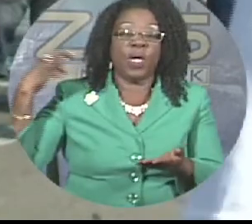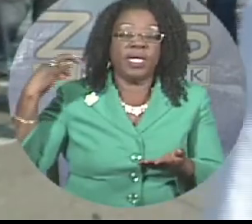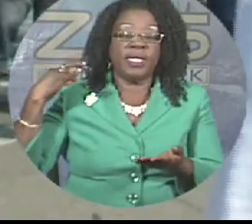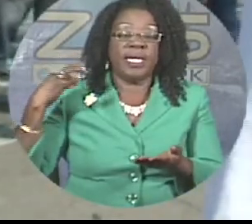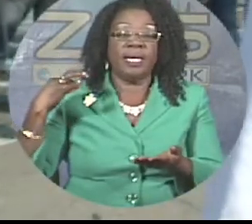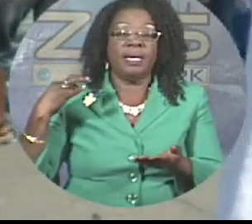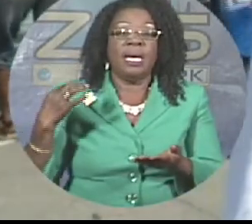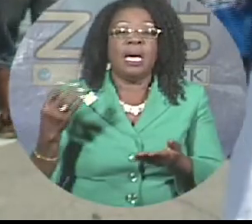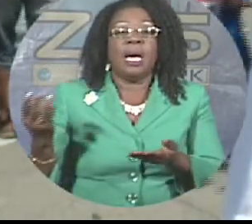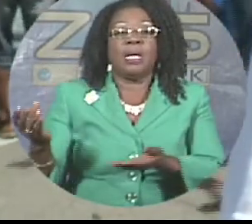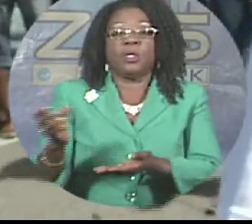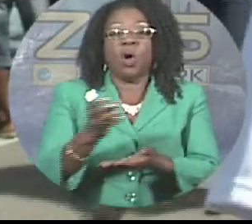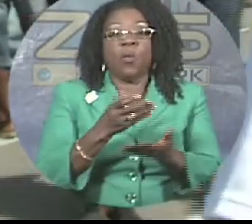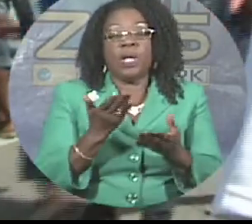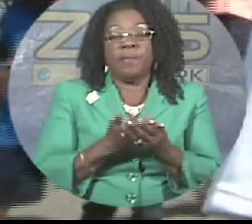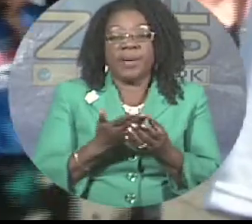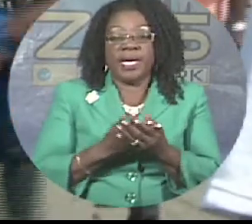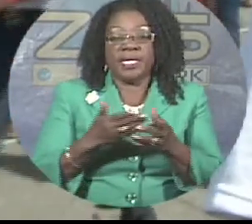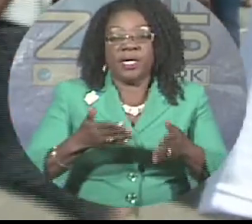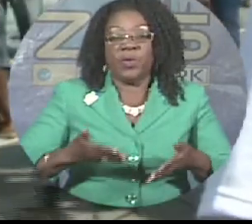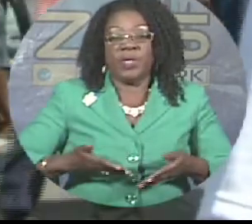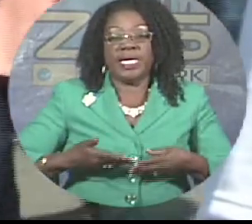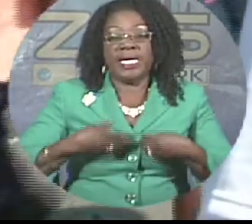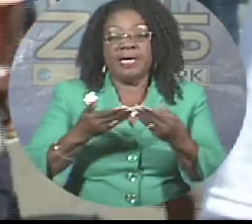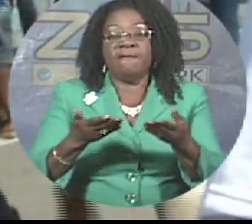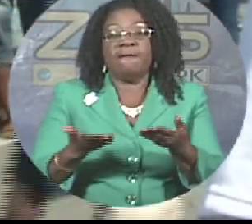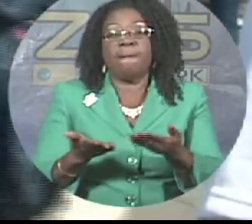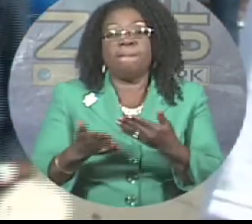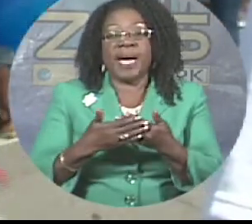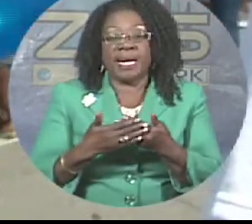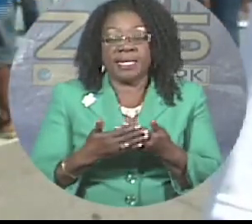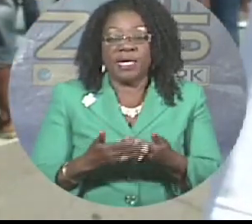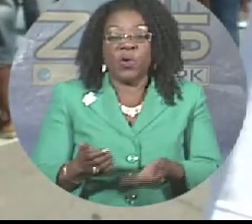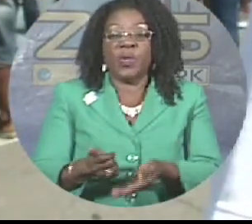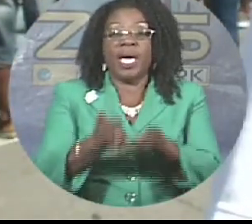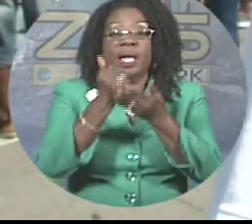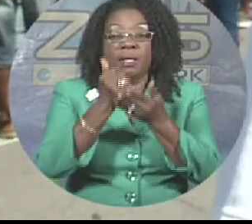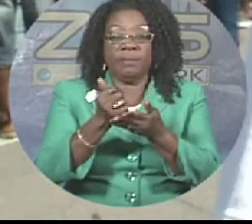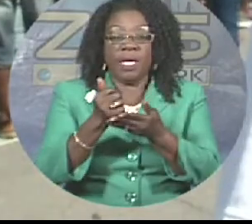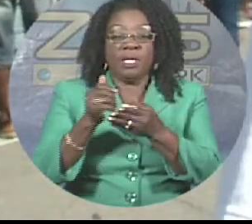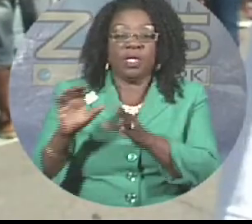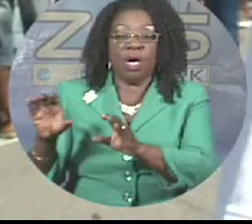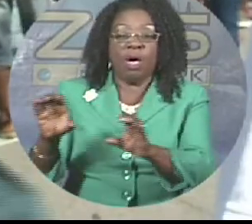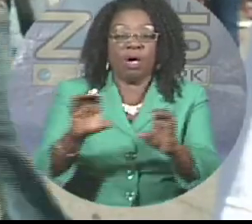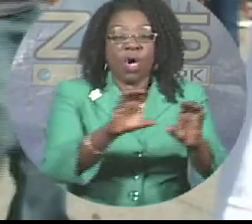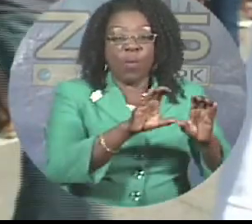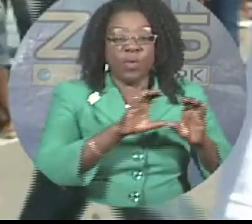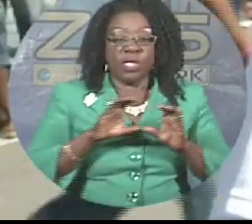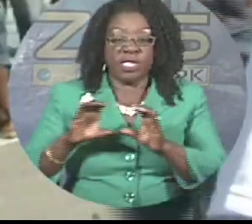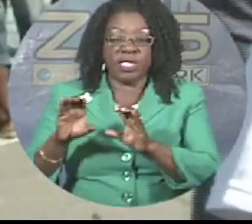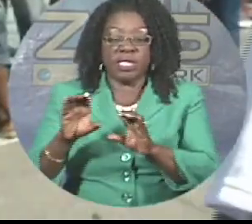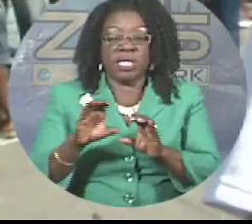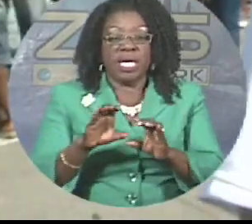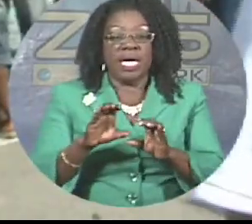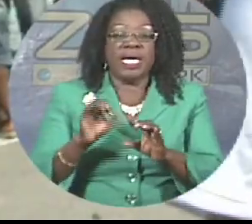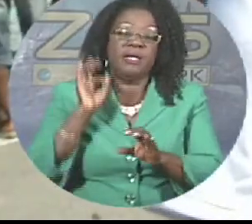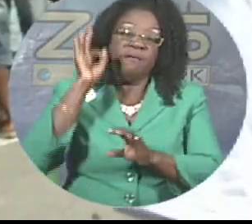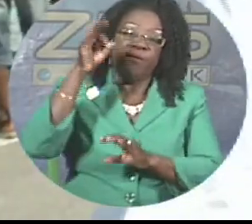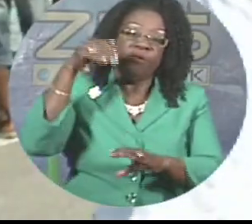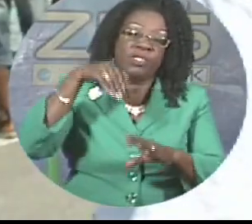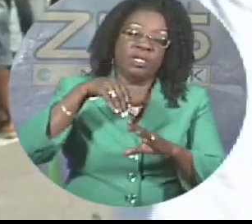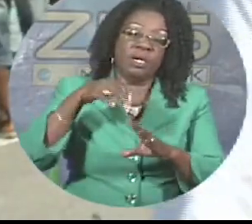Bank, we live here and we give here. That is our commitment. Our biggest significant investment is in our future of our children